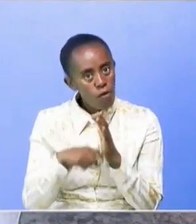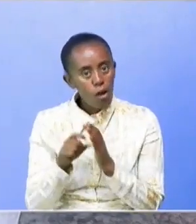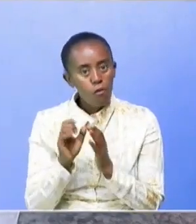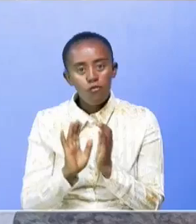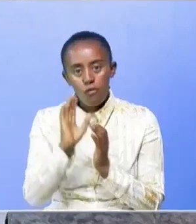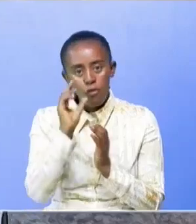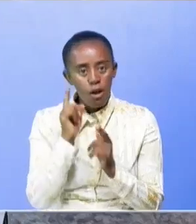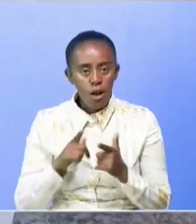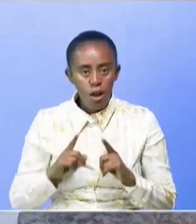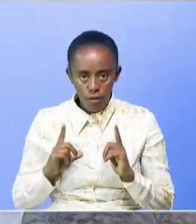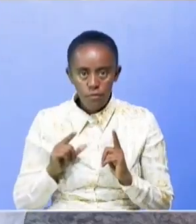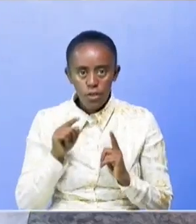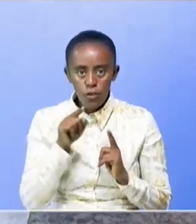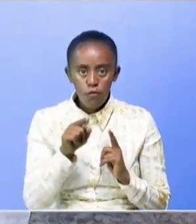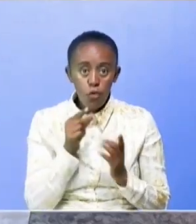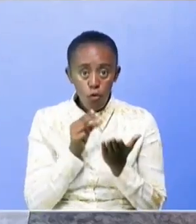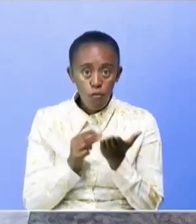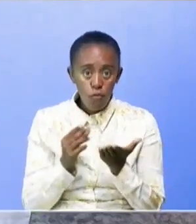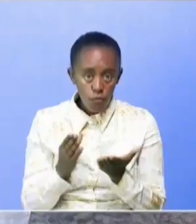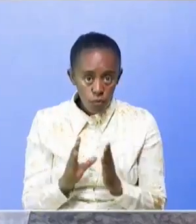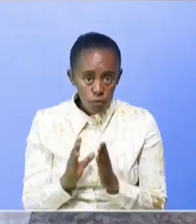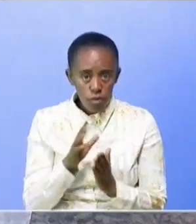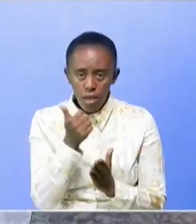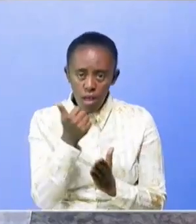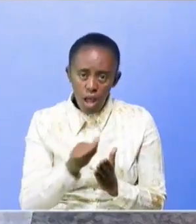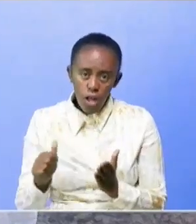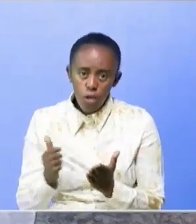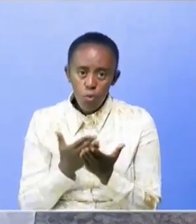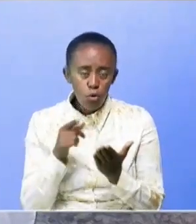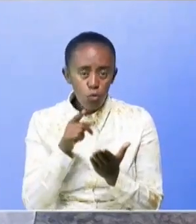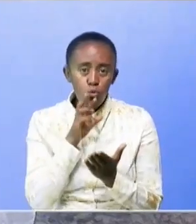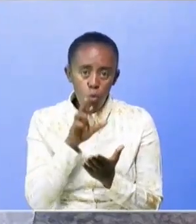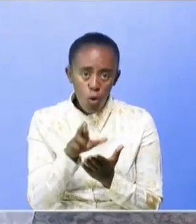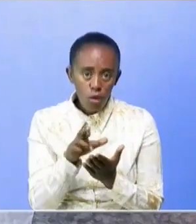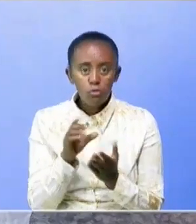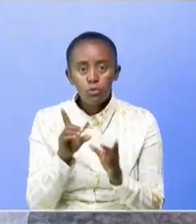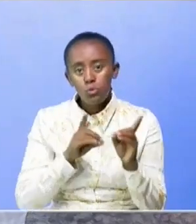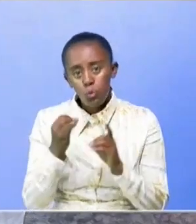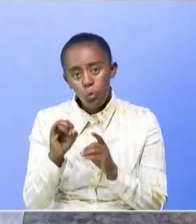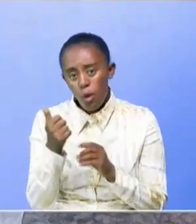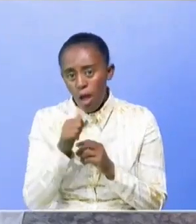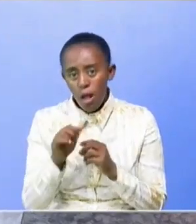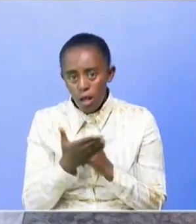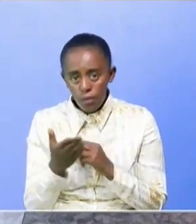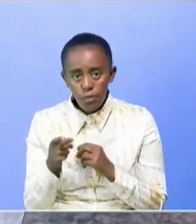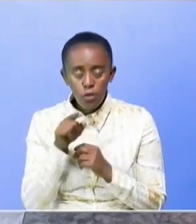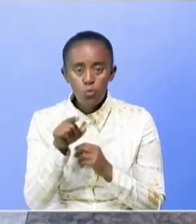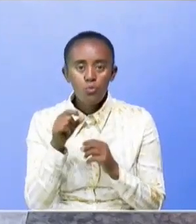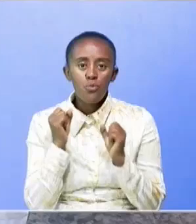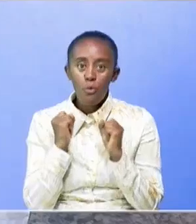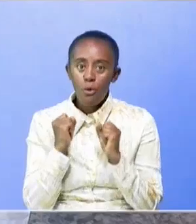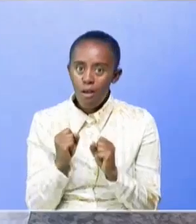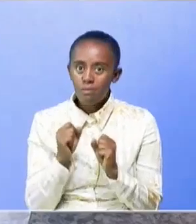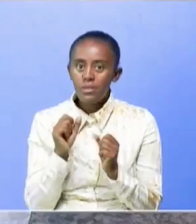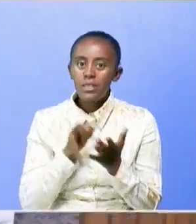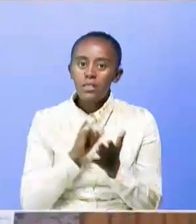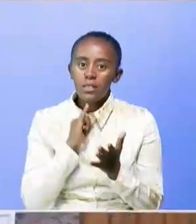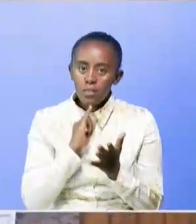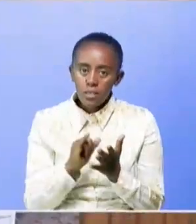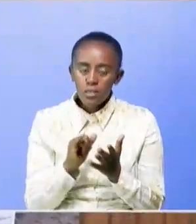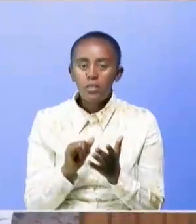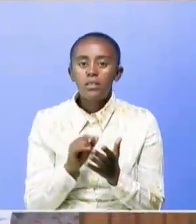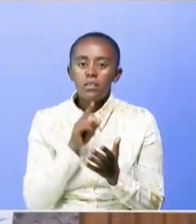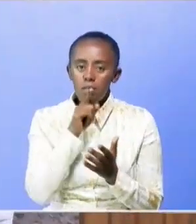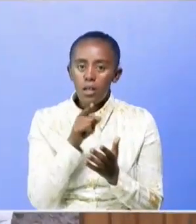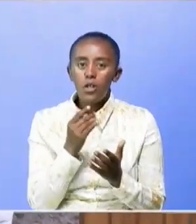life. If you volunteer anywhere that you are, doing anything that you can, that is a